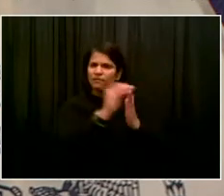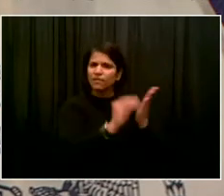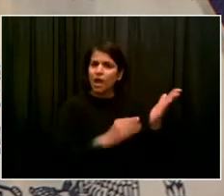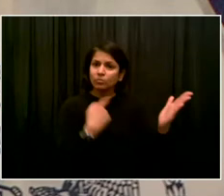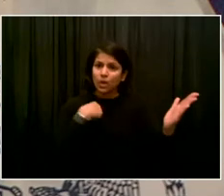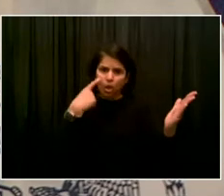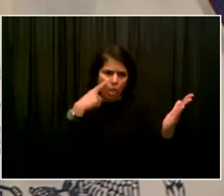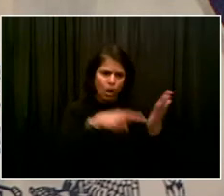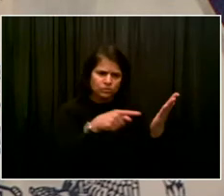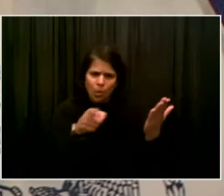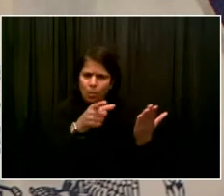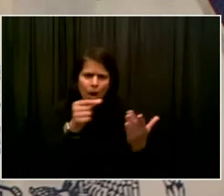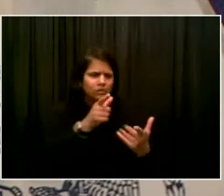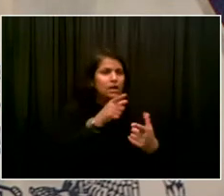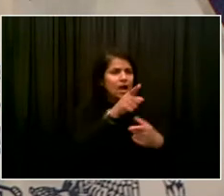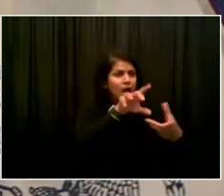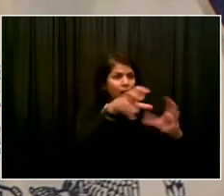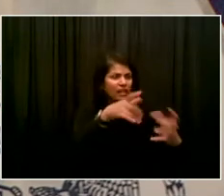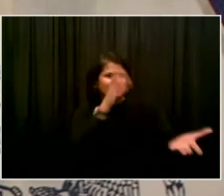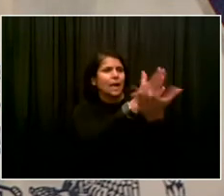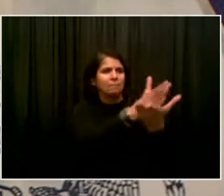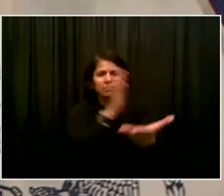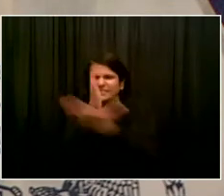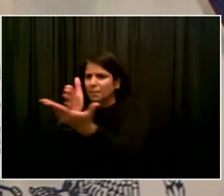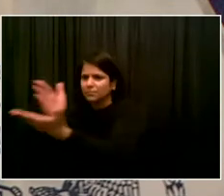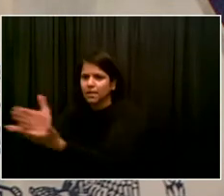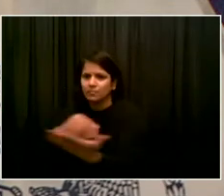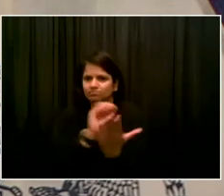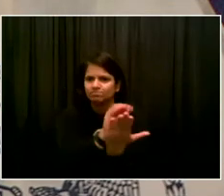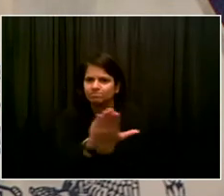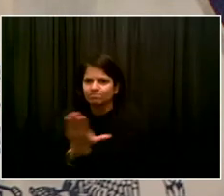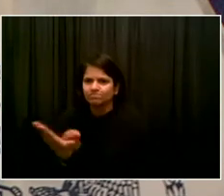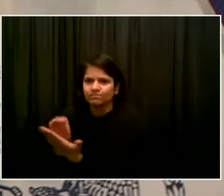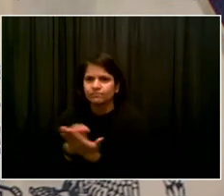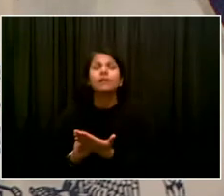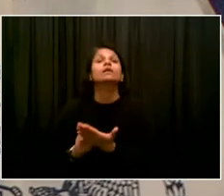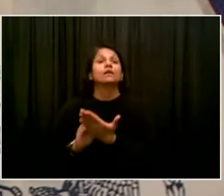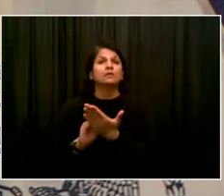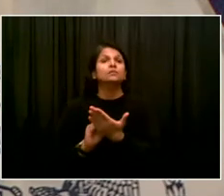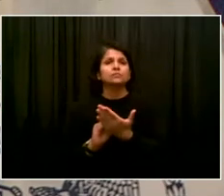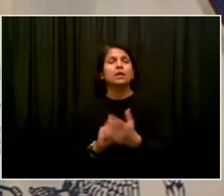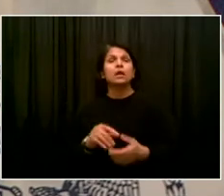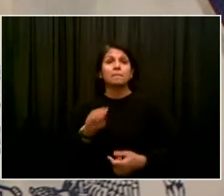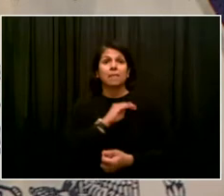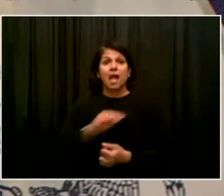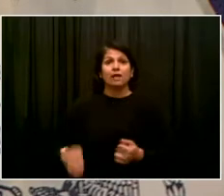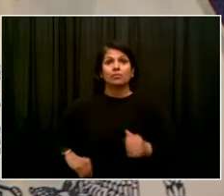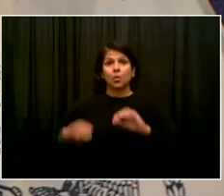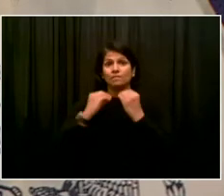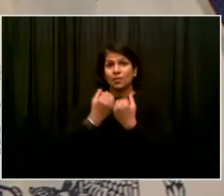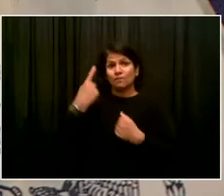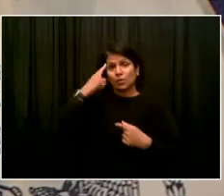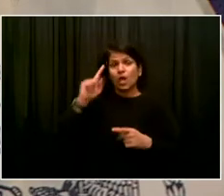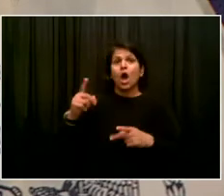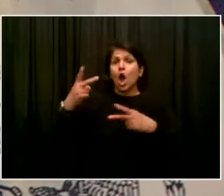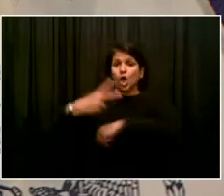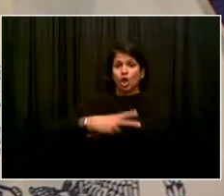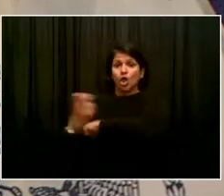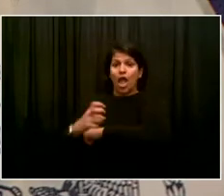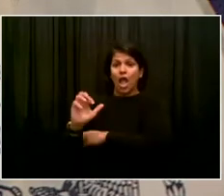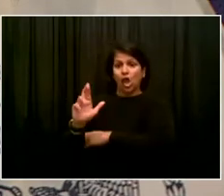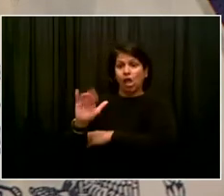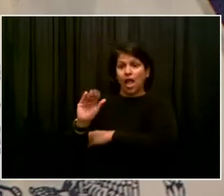mayor's office for criminal justice has led the way, providing support and funding for these incredible community